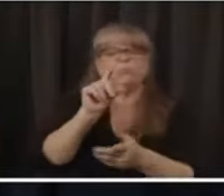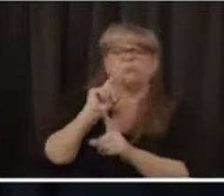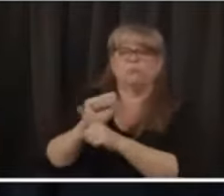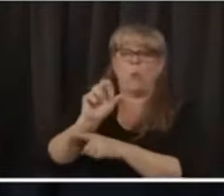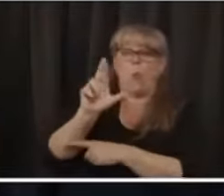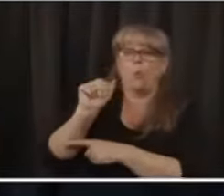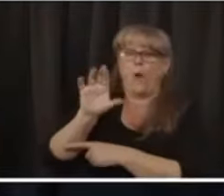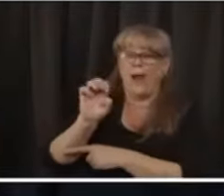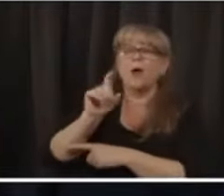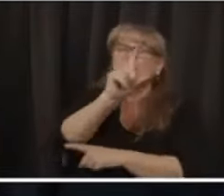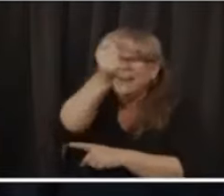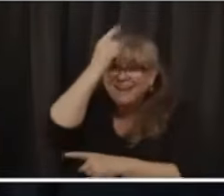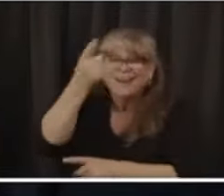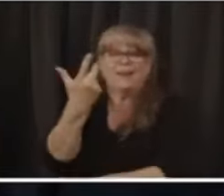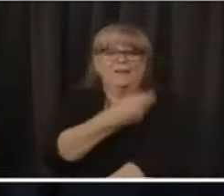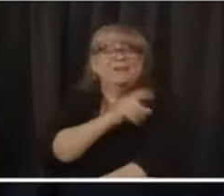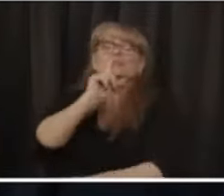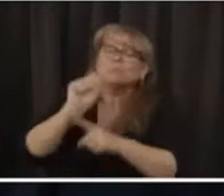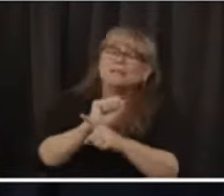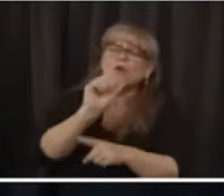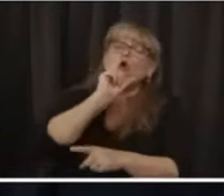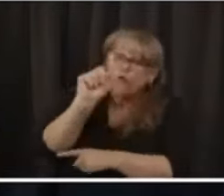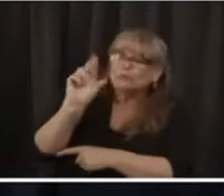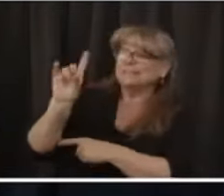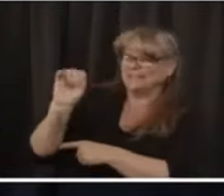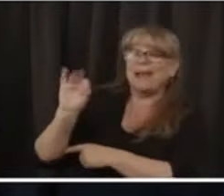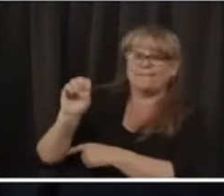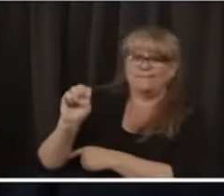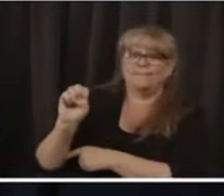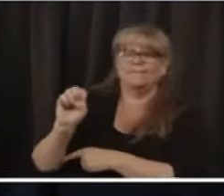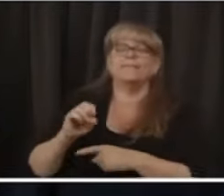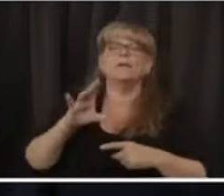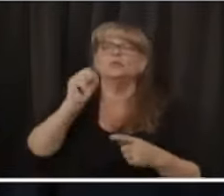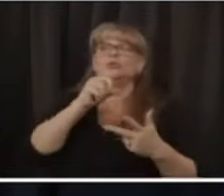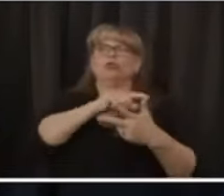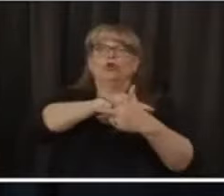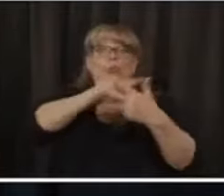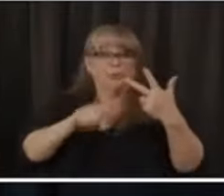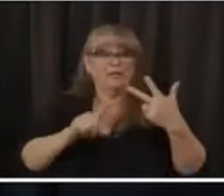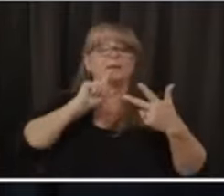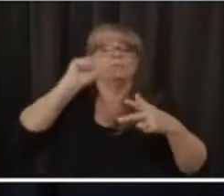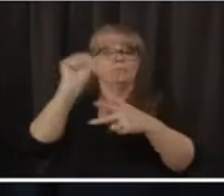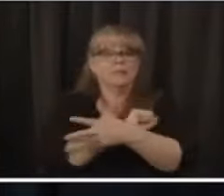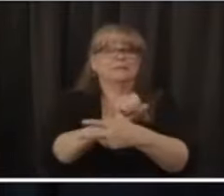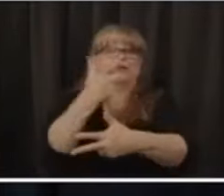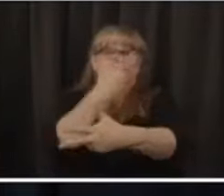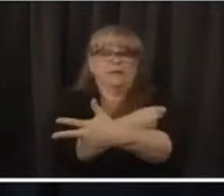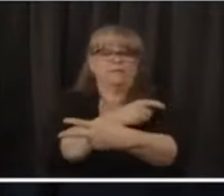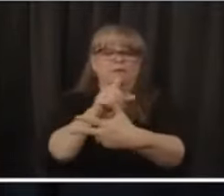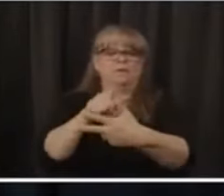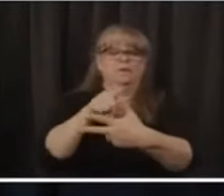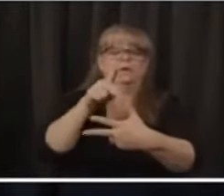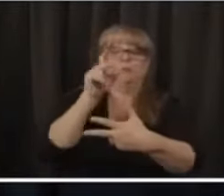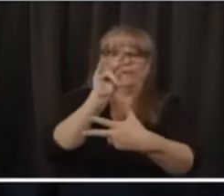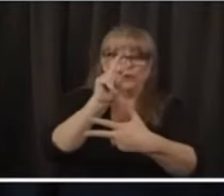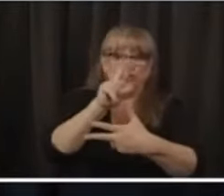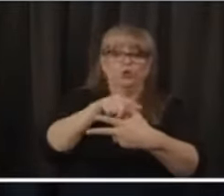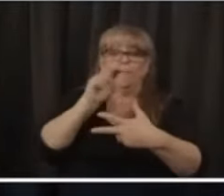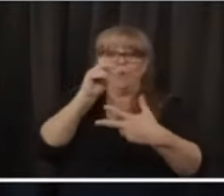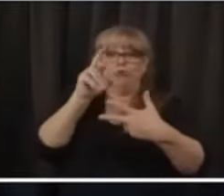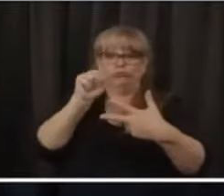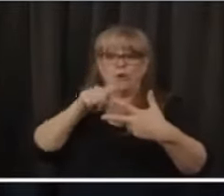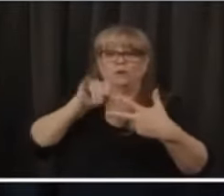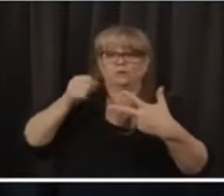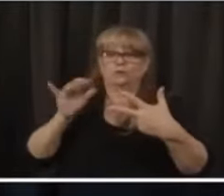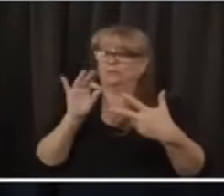safer vaccines that are out there. All 3 vaccines, highly safe, highly effective. I wouldn't hesitate to get any one of them